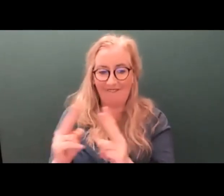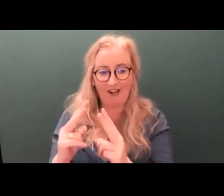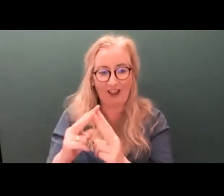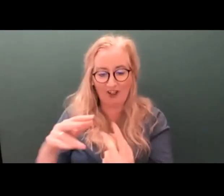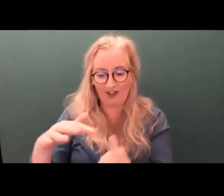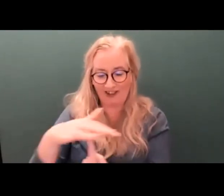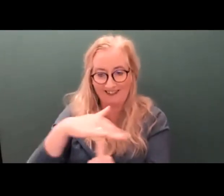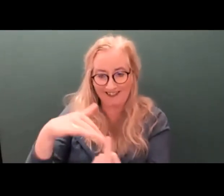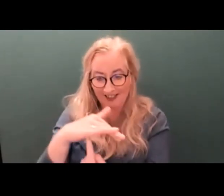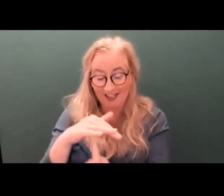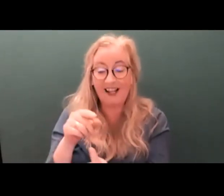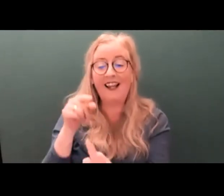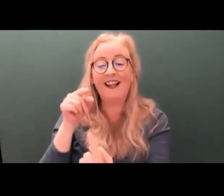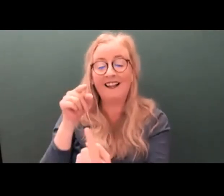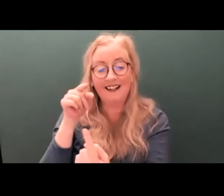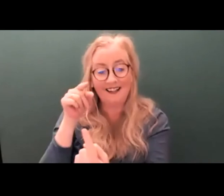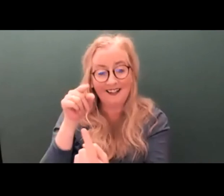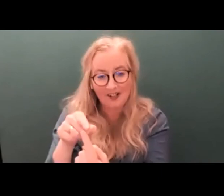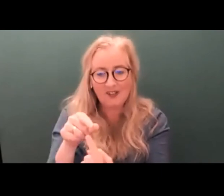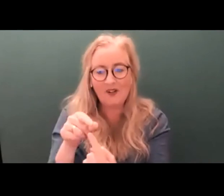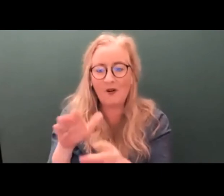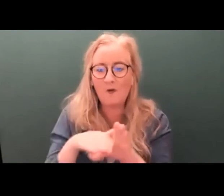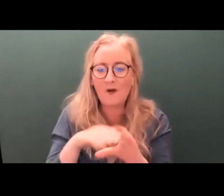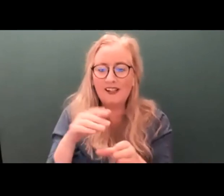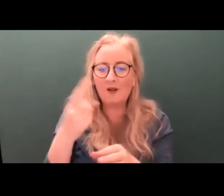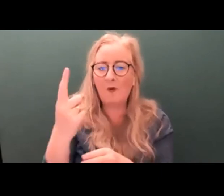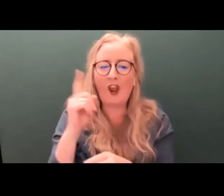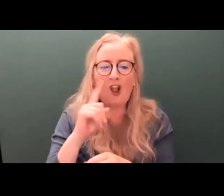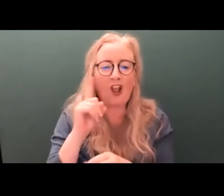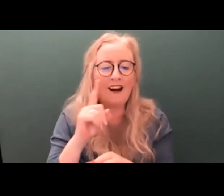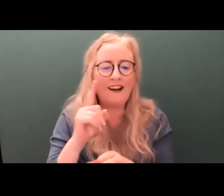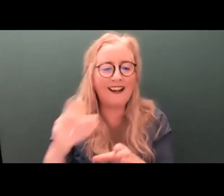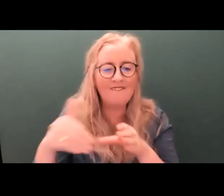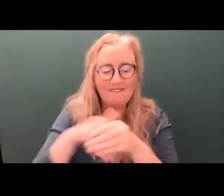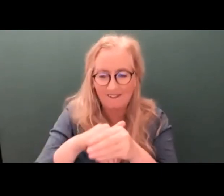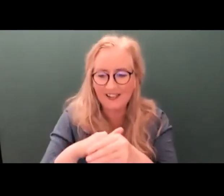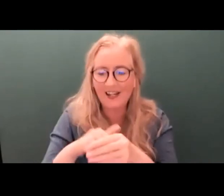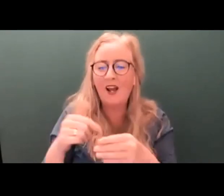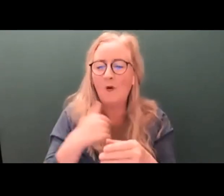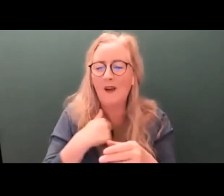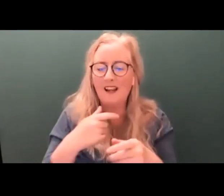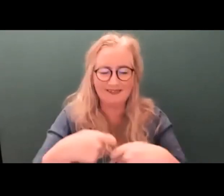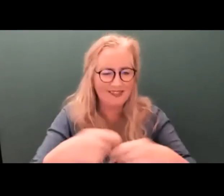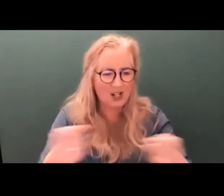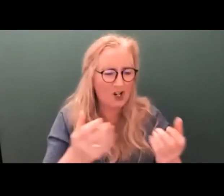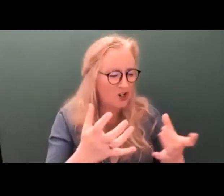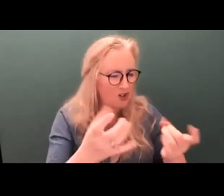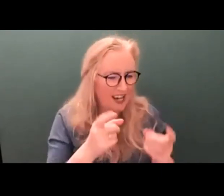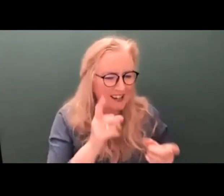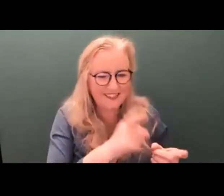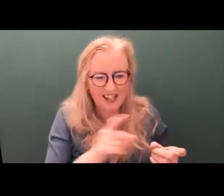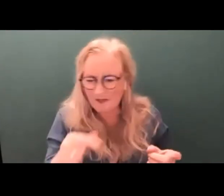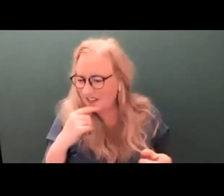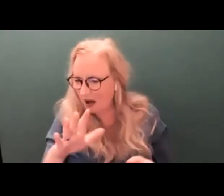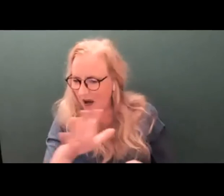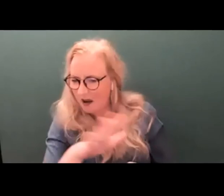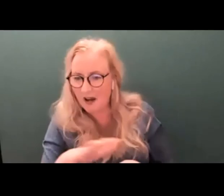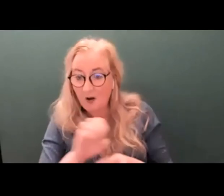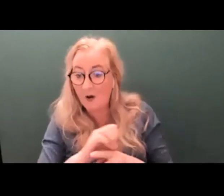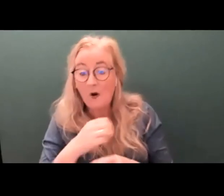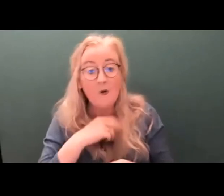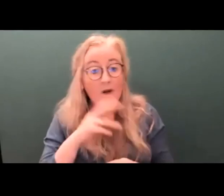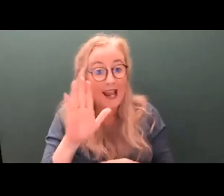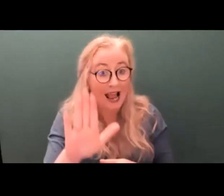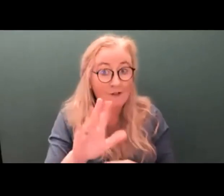I was over there with Noel, one of the guys involved, and we were putting out chairs and we were saying, now that should be enough. We had to put out